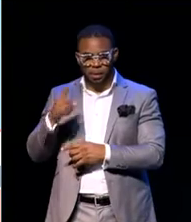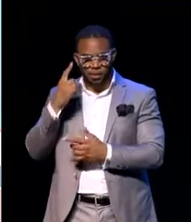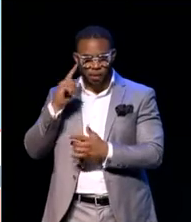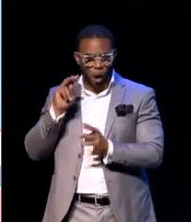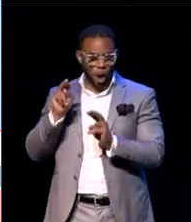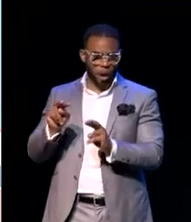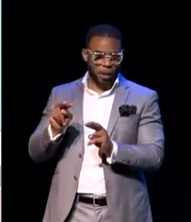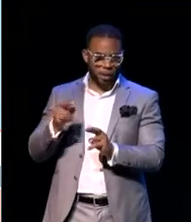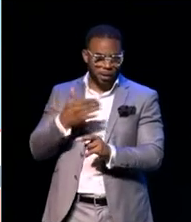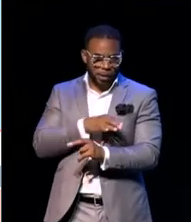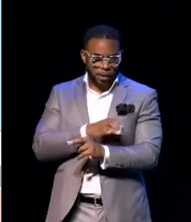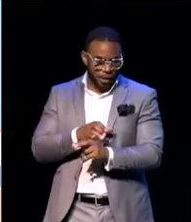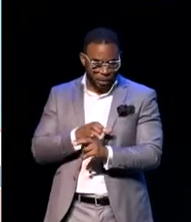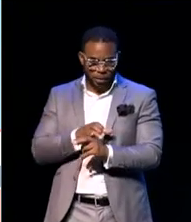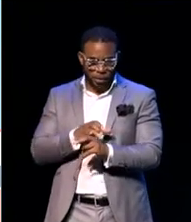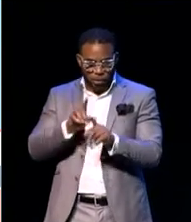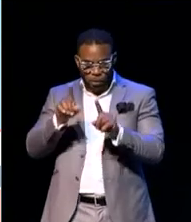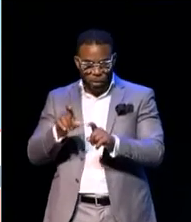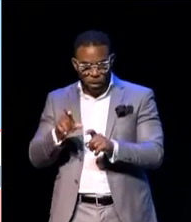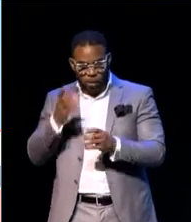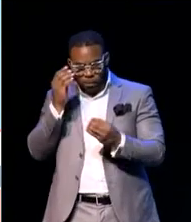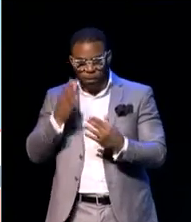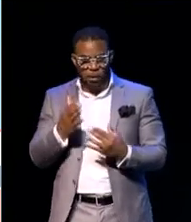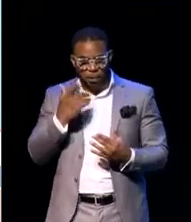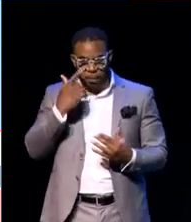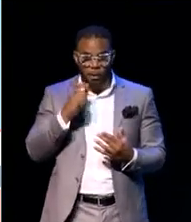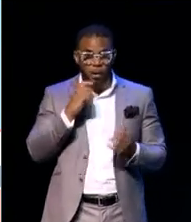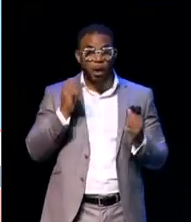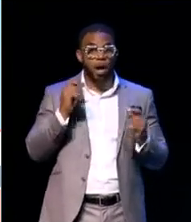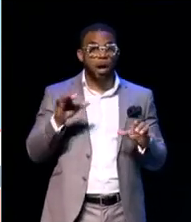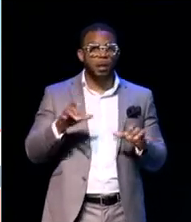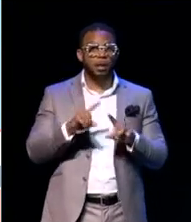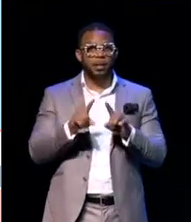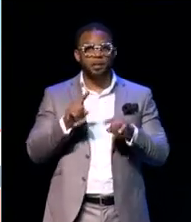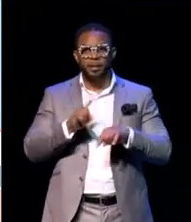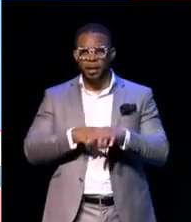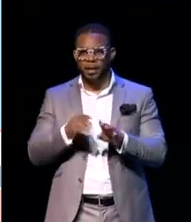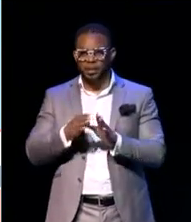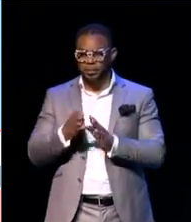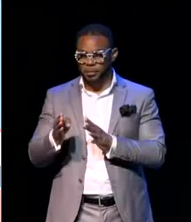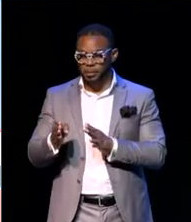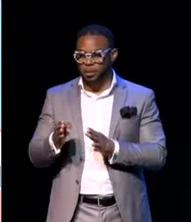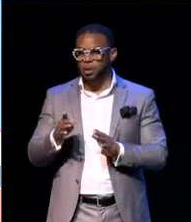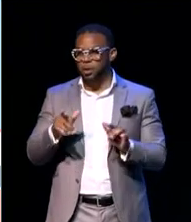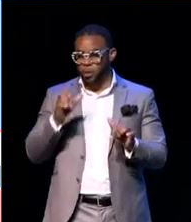of looking at the clinical trials information, because they were all done at different times.